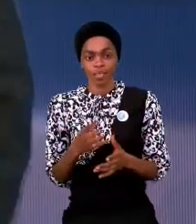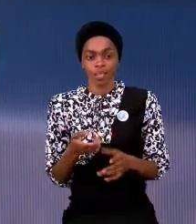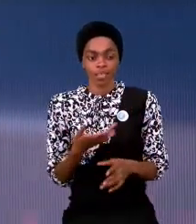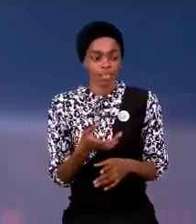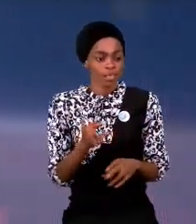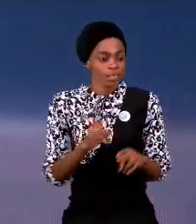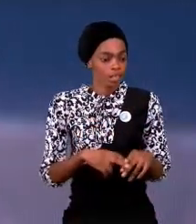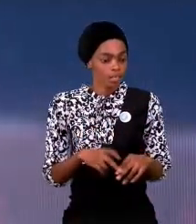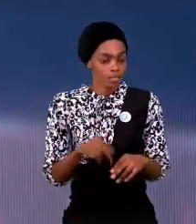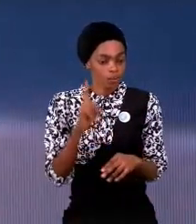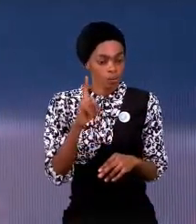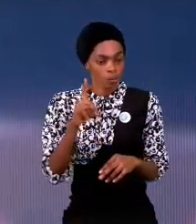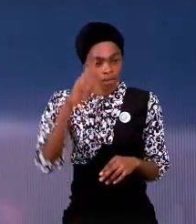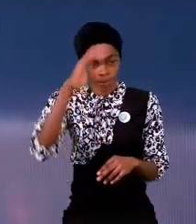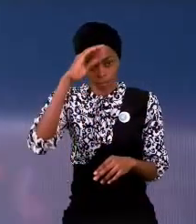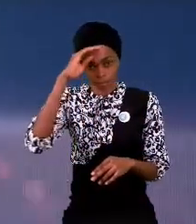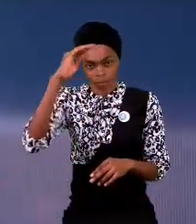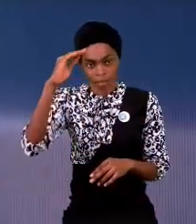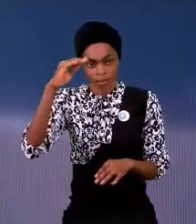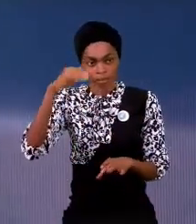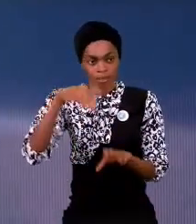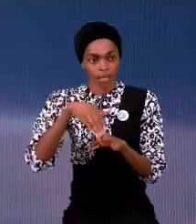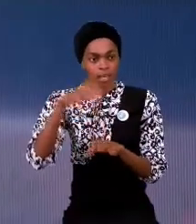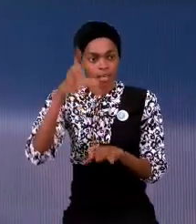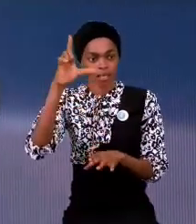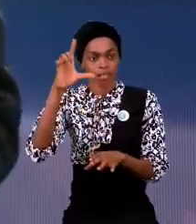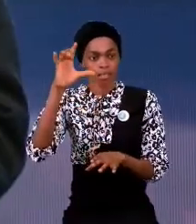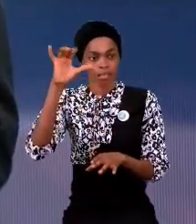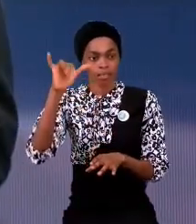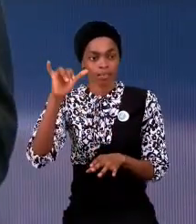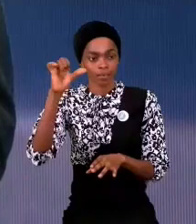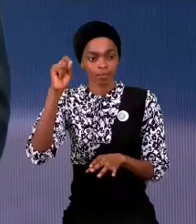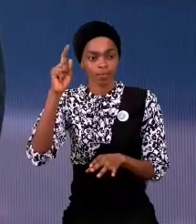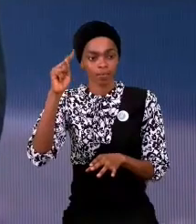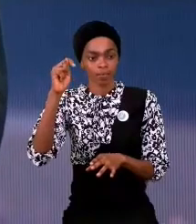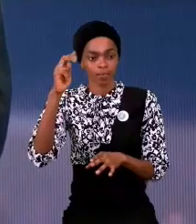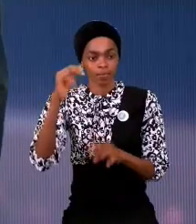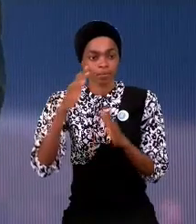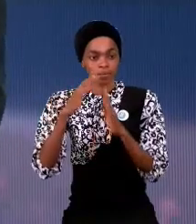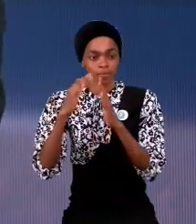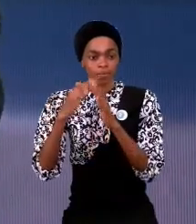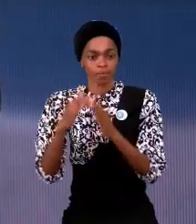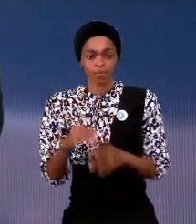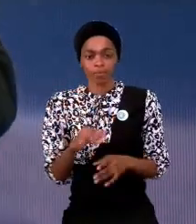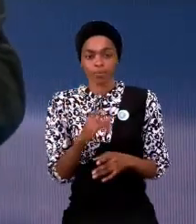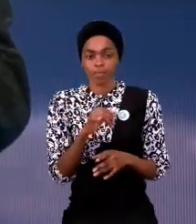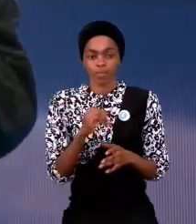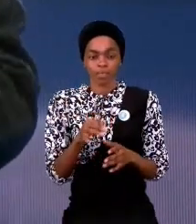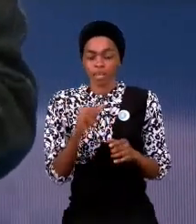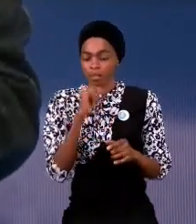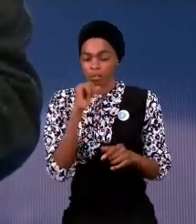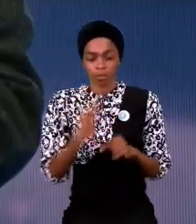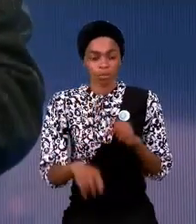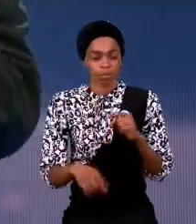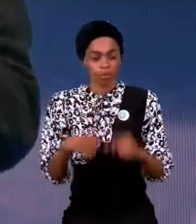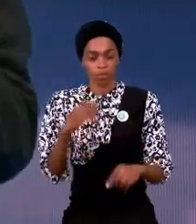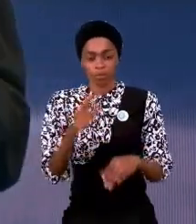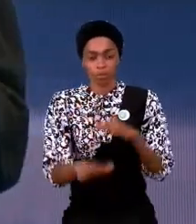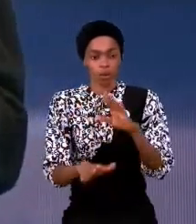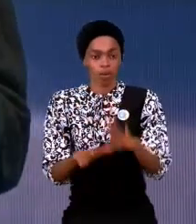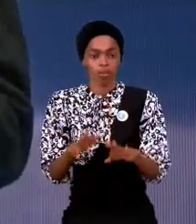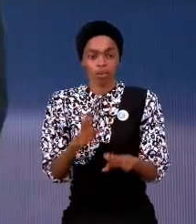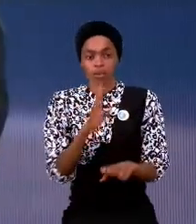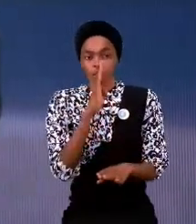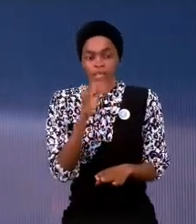feet, being a cripple from his mother's womb, who never had